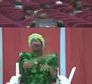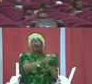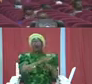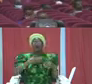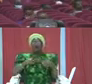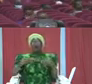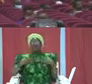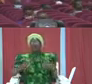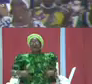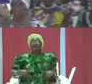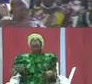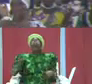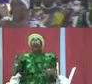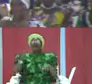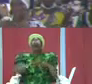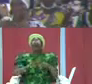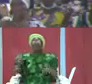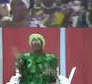on your soul,